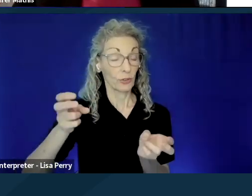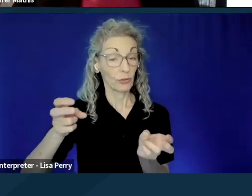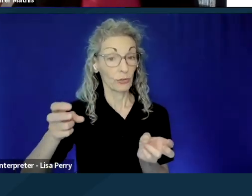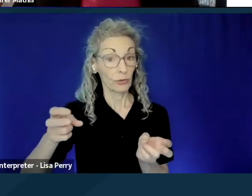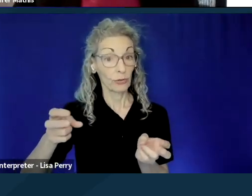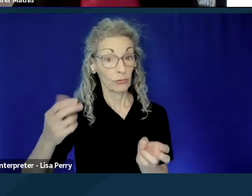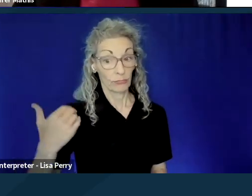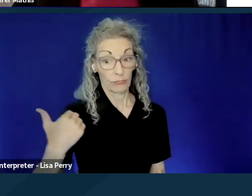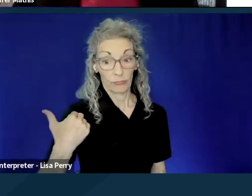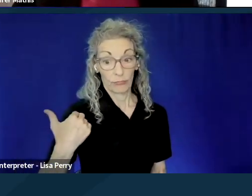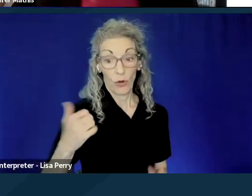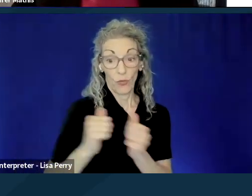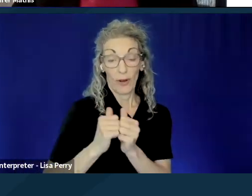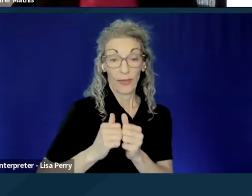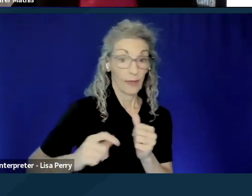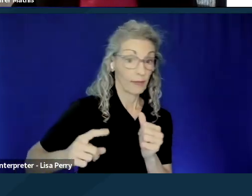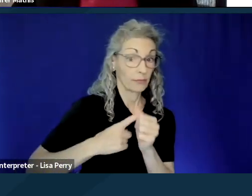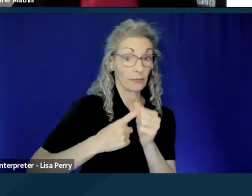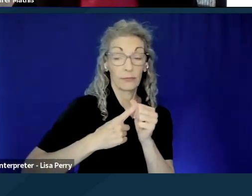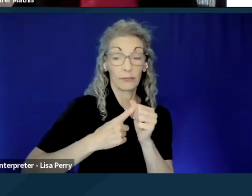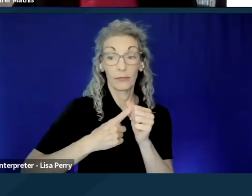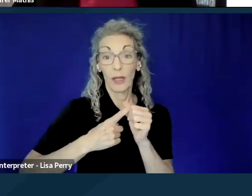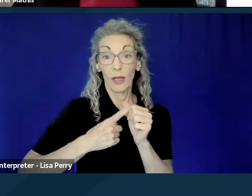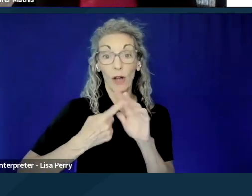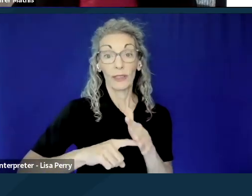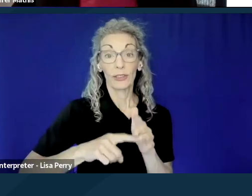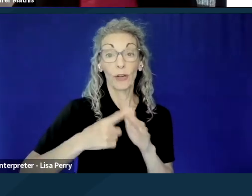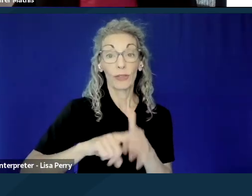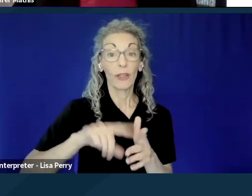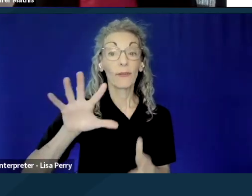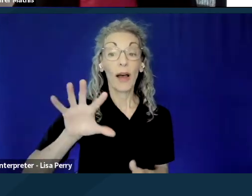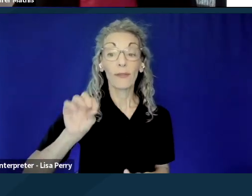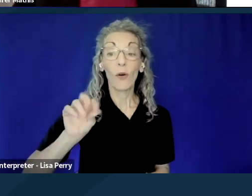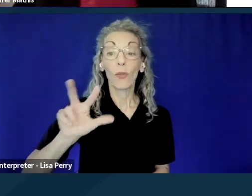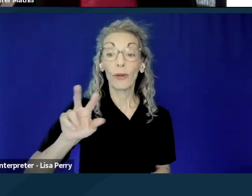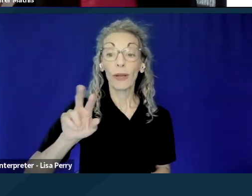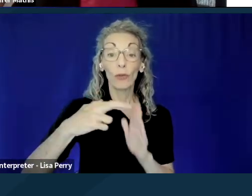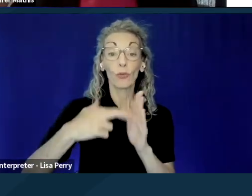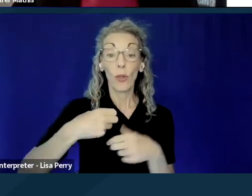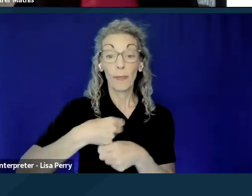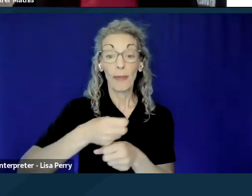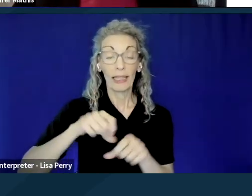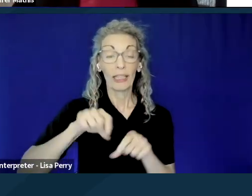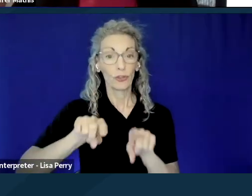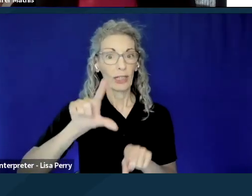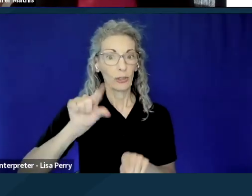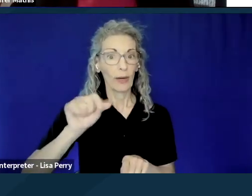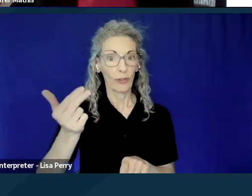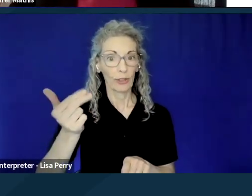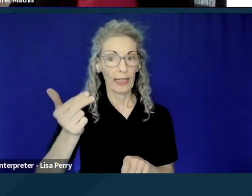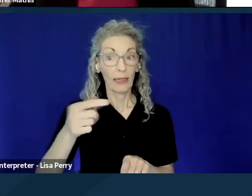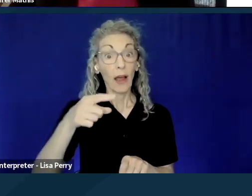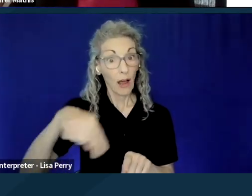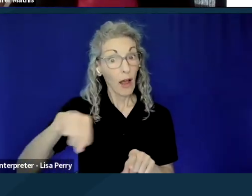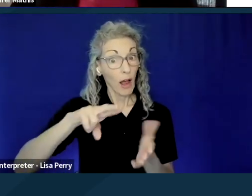with the original with the 503 rulemaking in 2013 and said, hey,